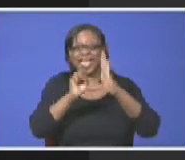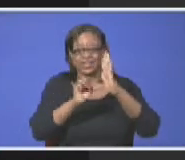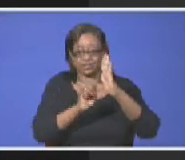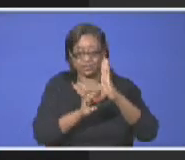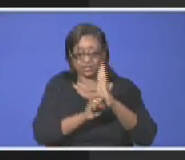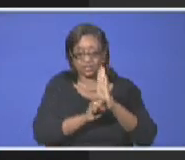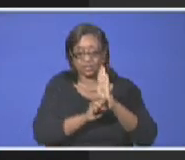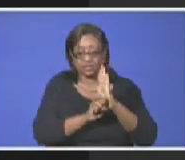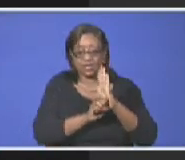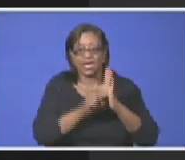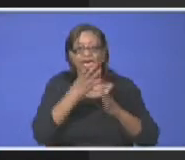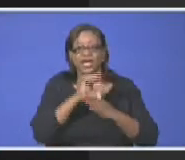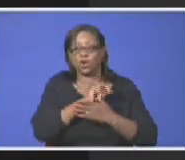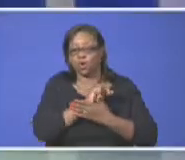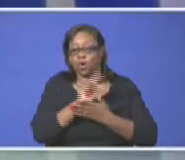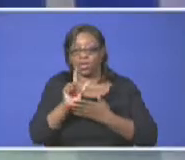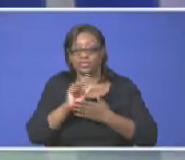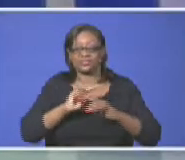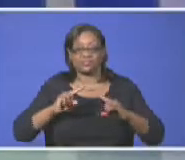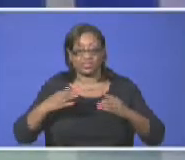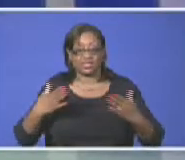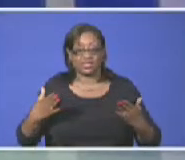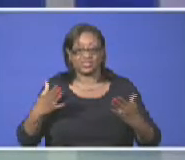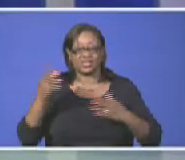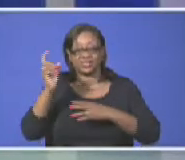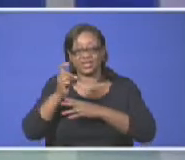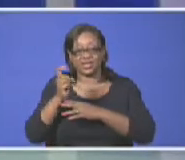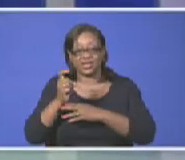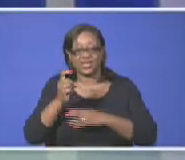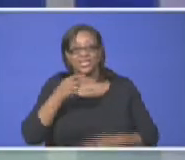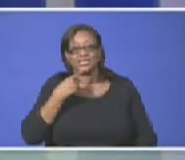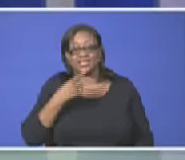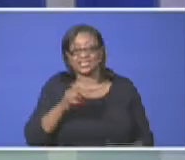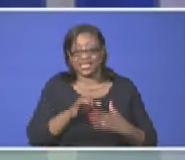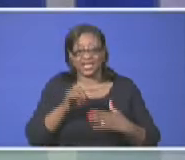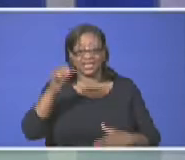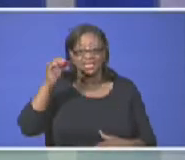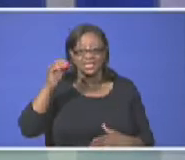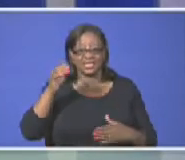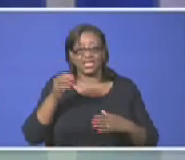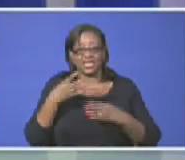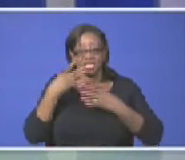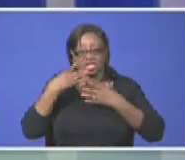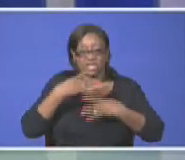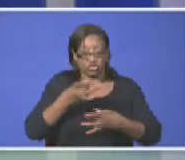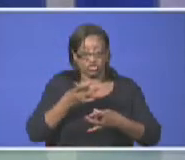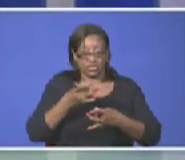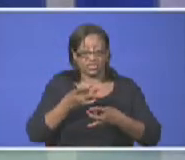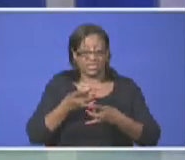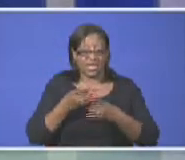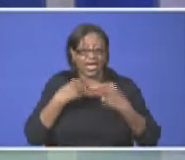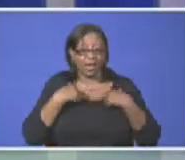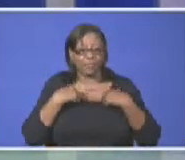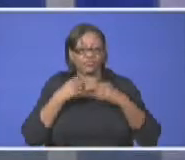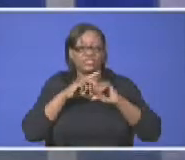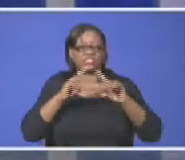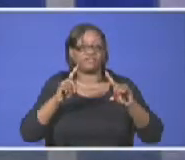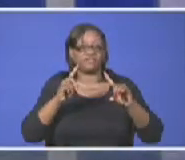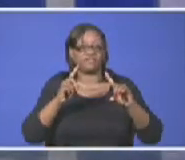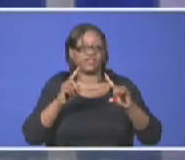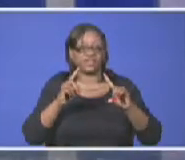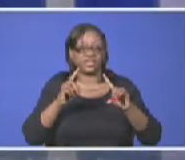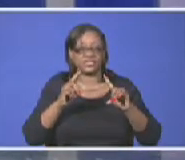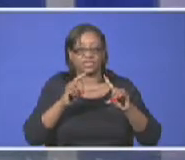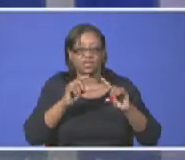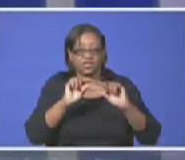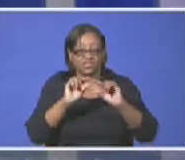consumers and other licensees. Cambridge also noted that interest has peaked for renewable energy projects. He revealed details